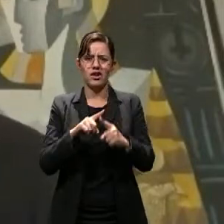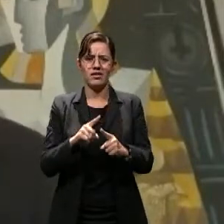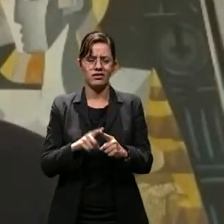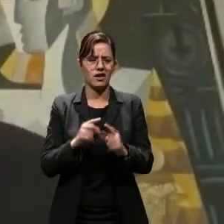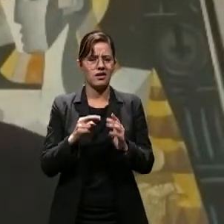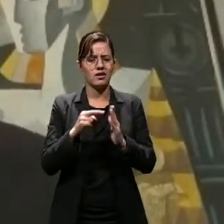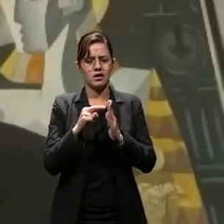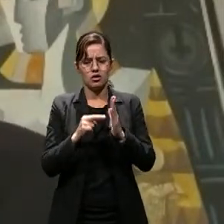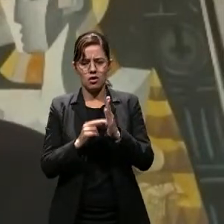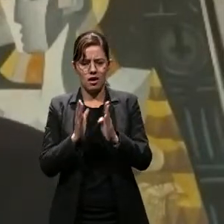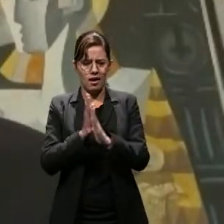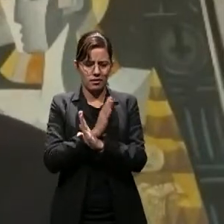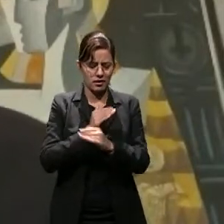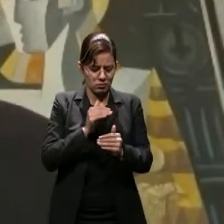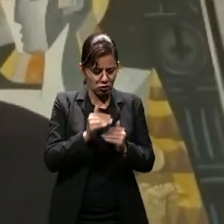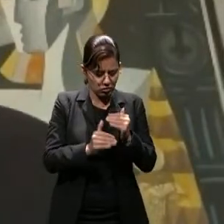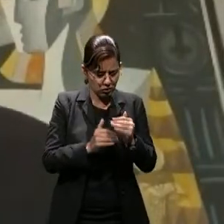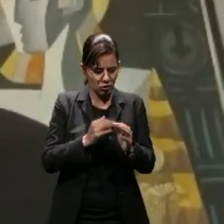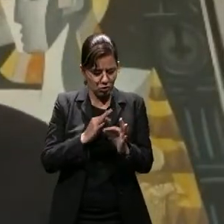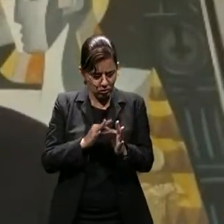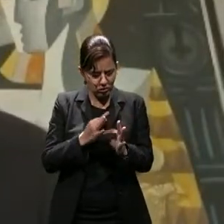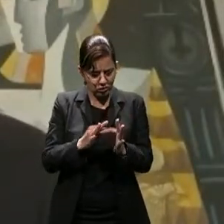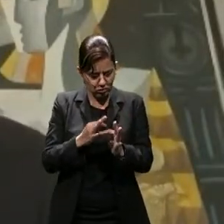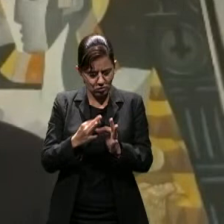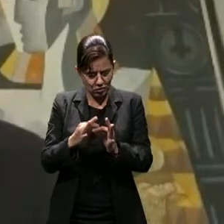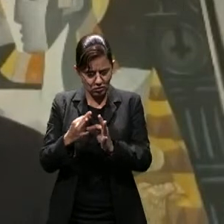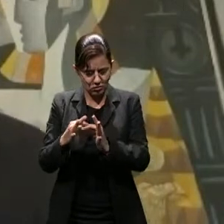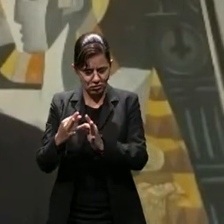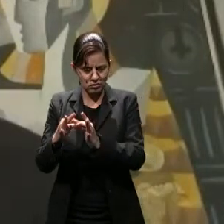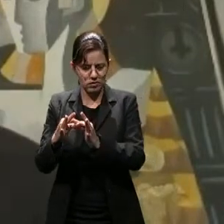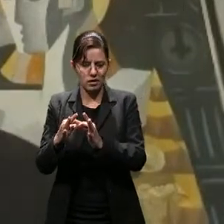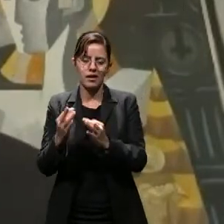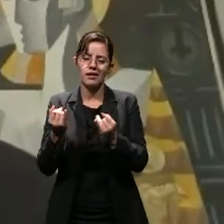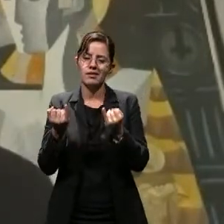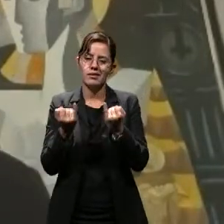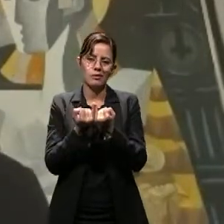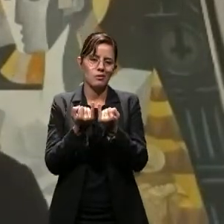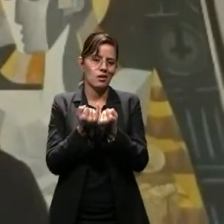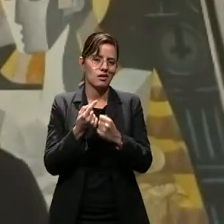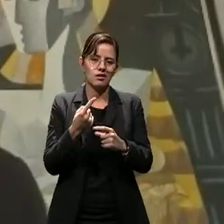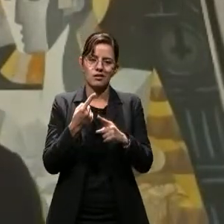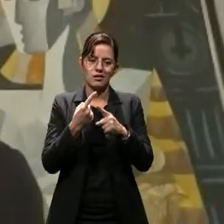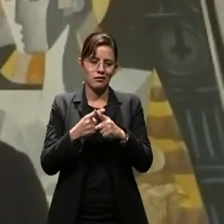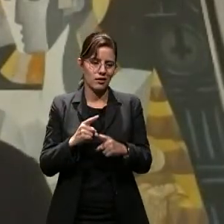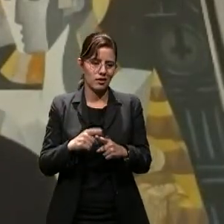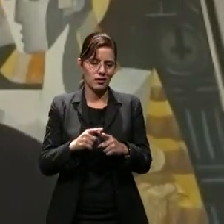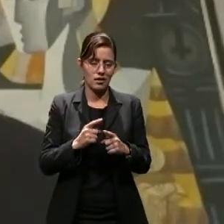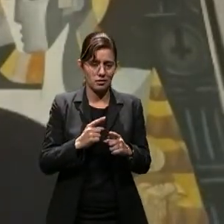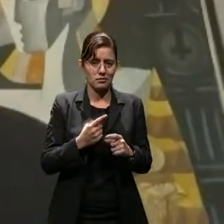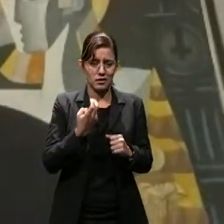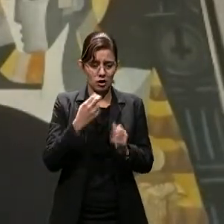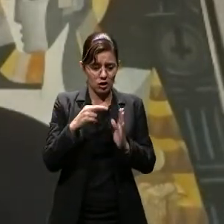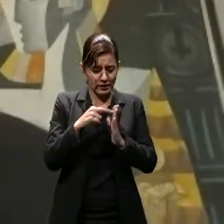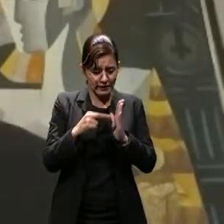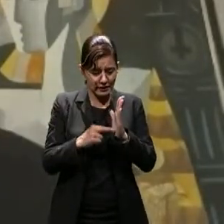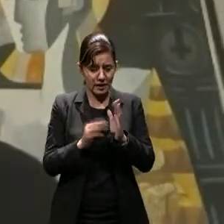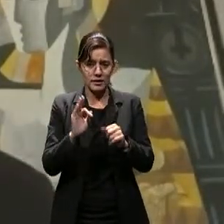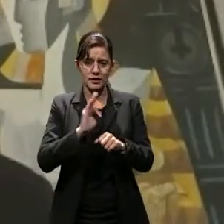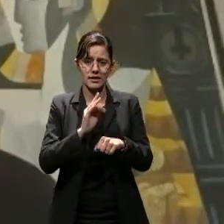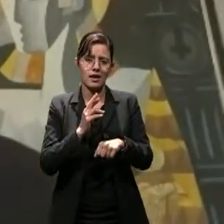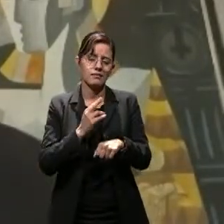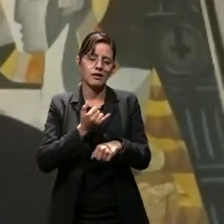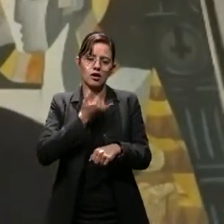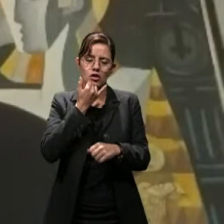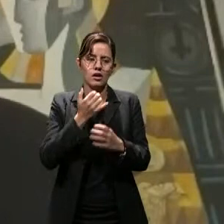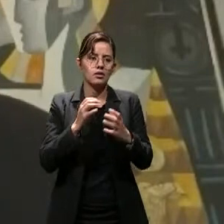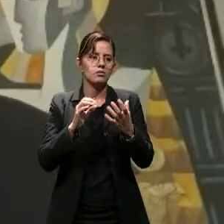have lots of previous procedures, and lots of things that may happen